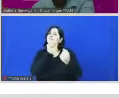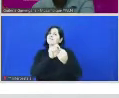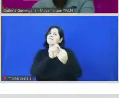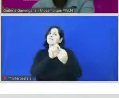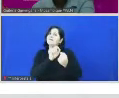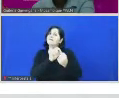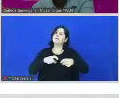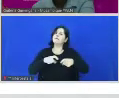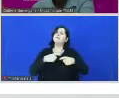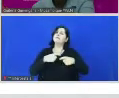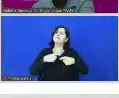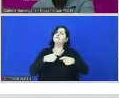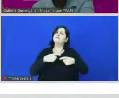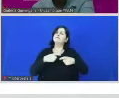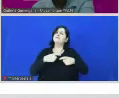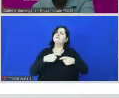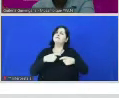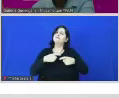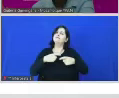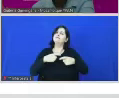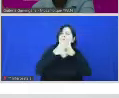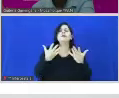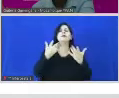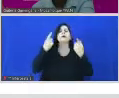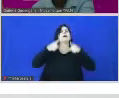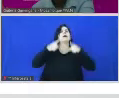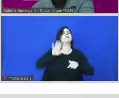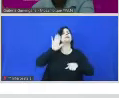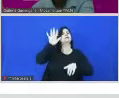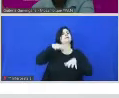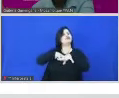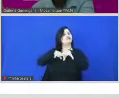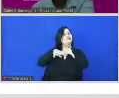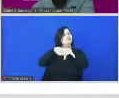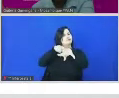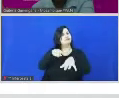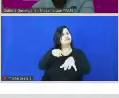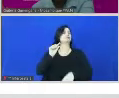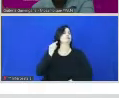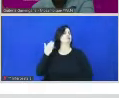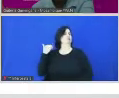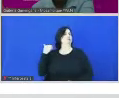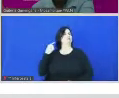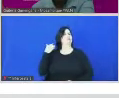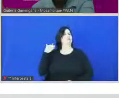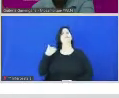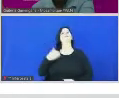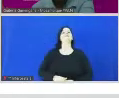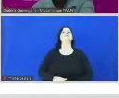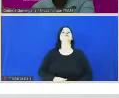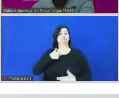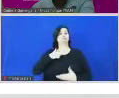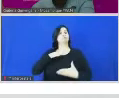who was recently appointed to integrate the National Commission of Election. during an internal meeting to